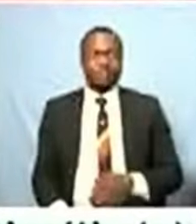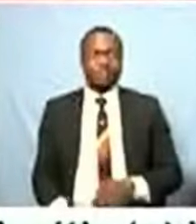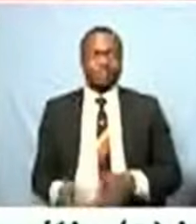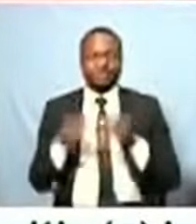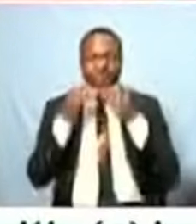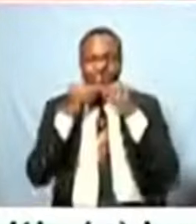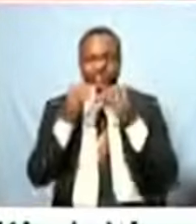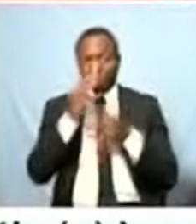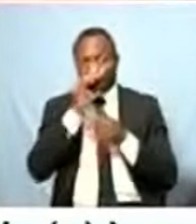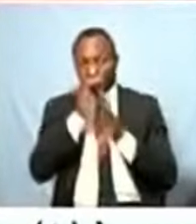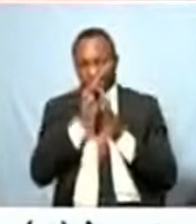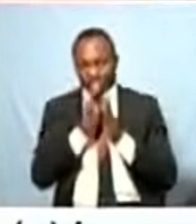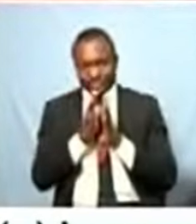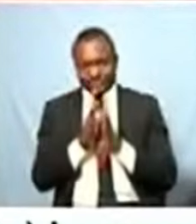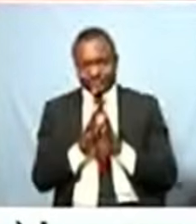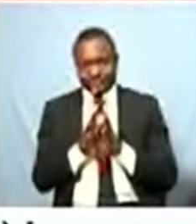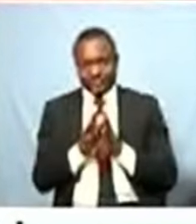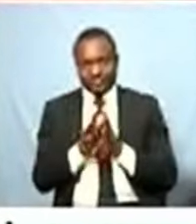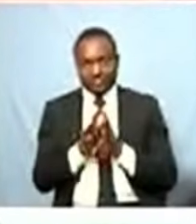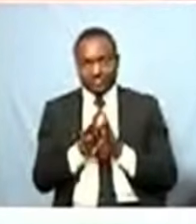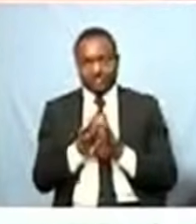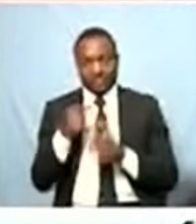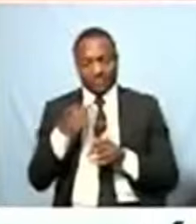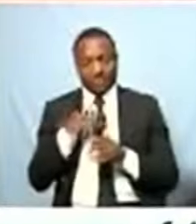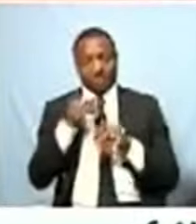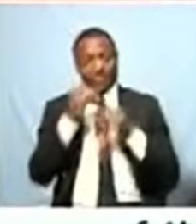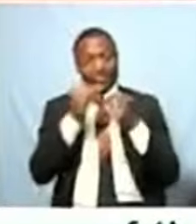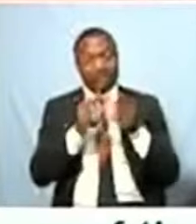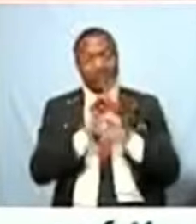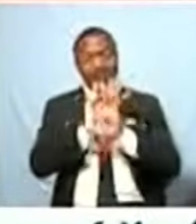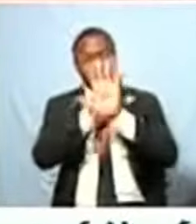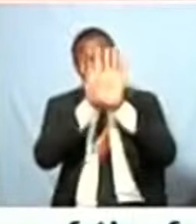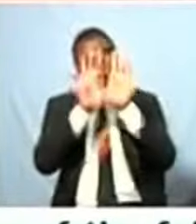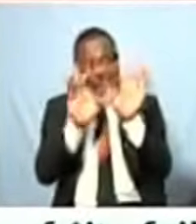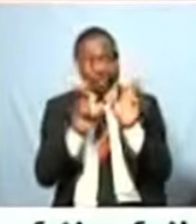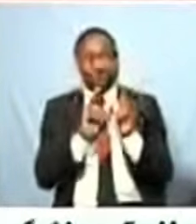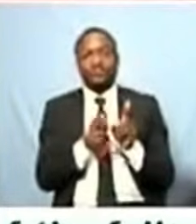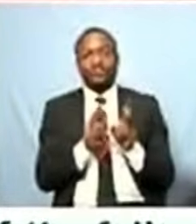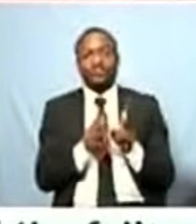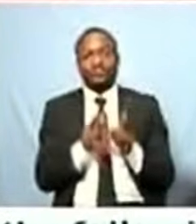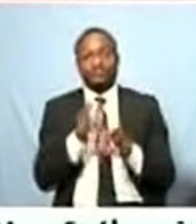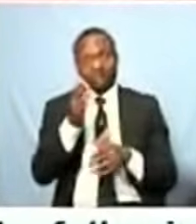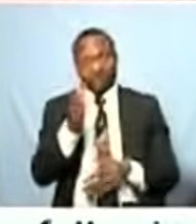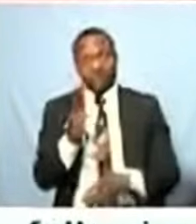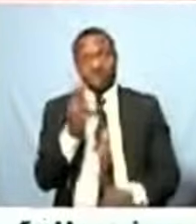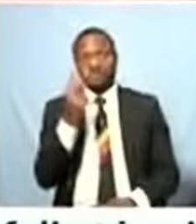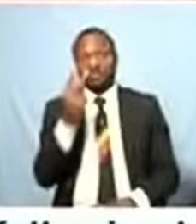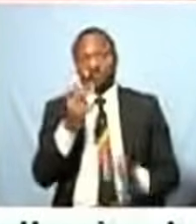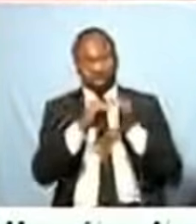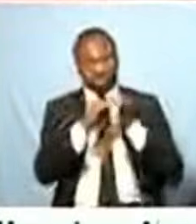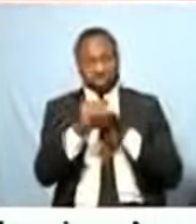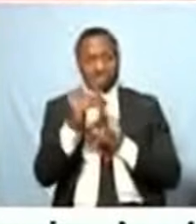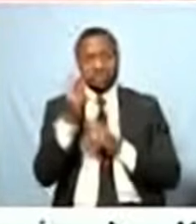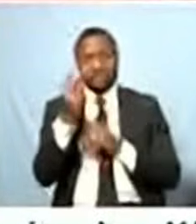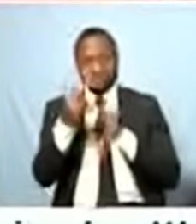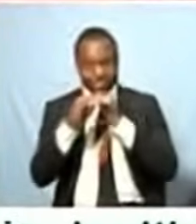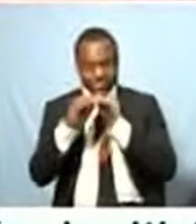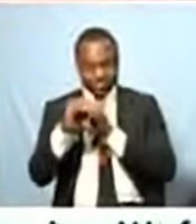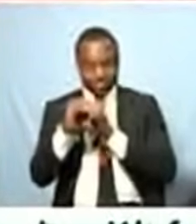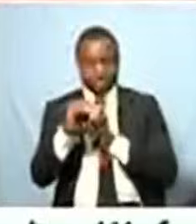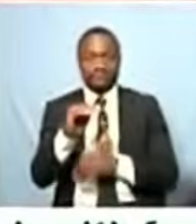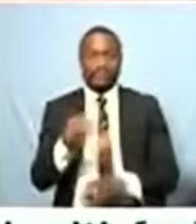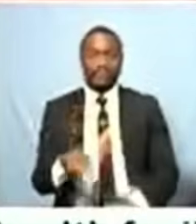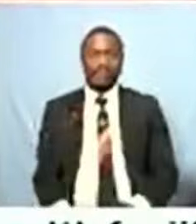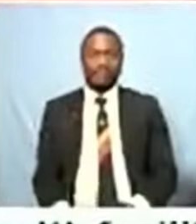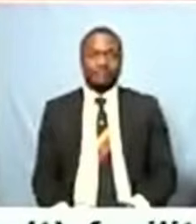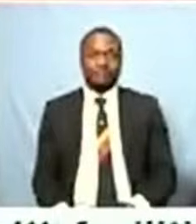Thank you, Madam Speaker. I thought I made it very clear that there were 2 phases, phase 1 and phase 2. And the lists